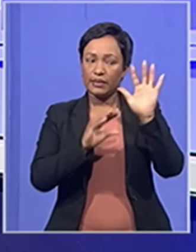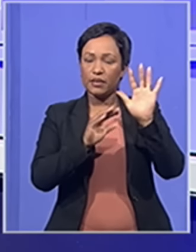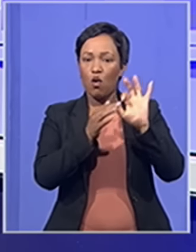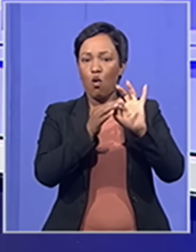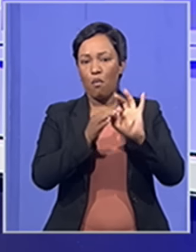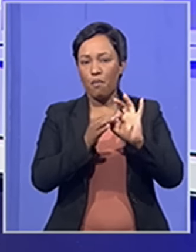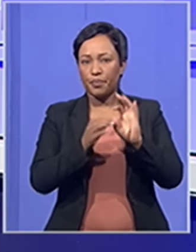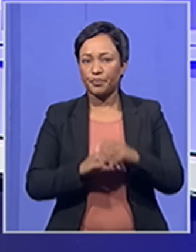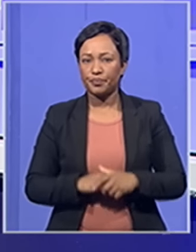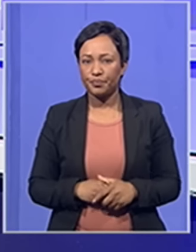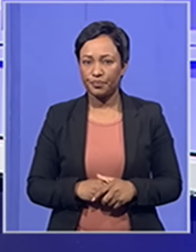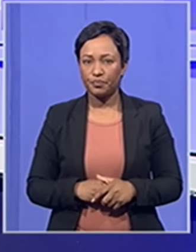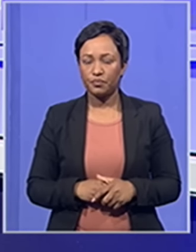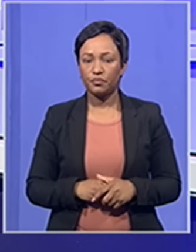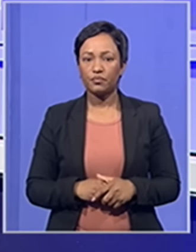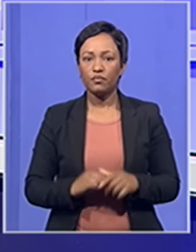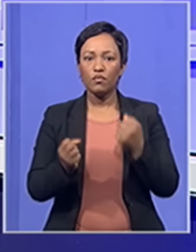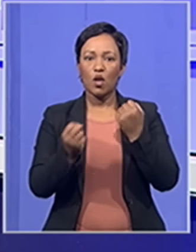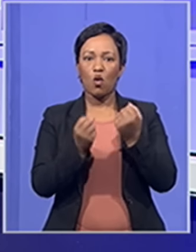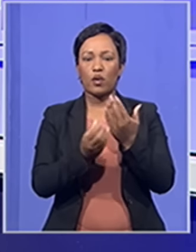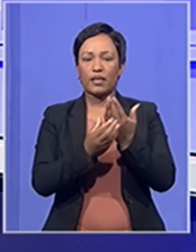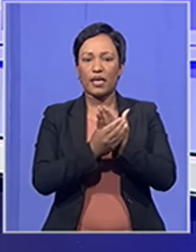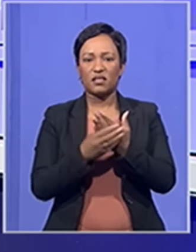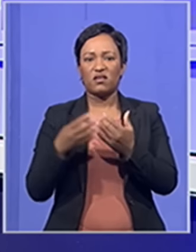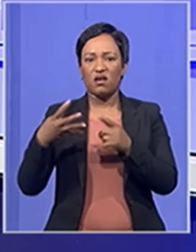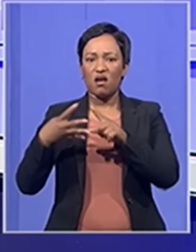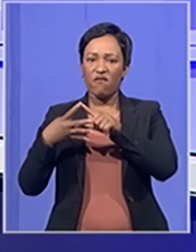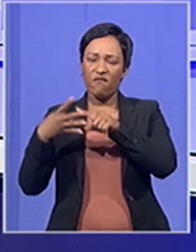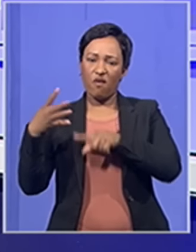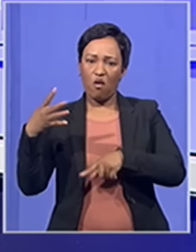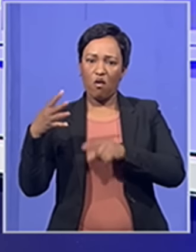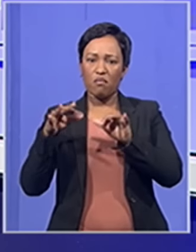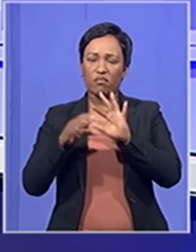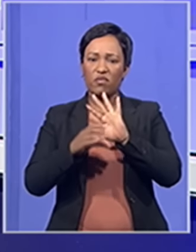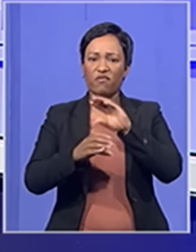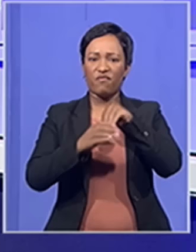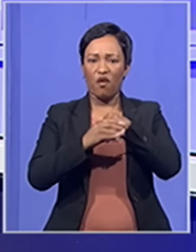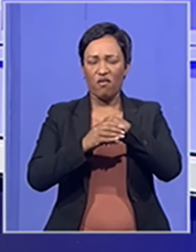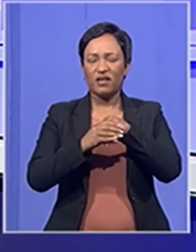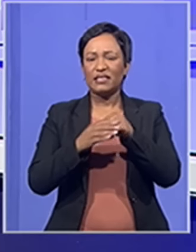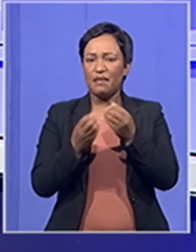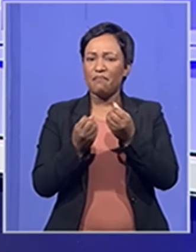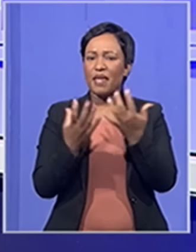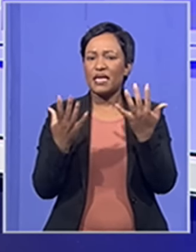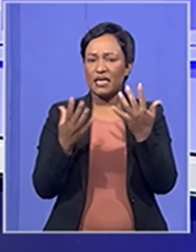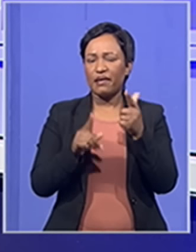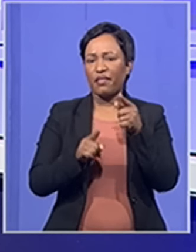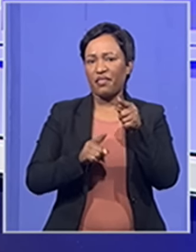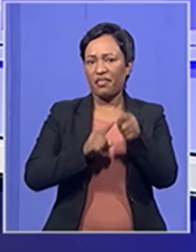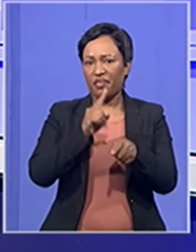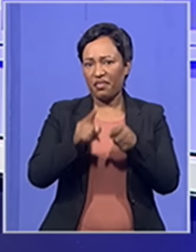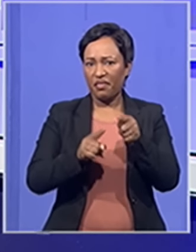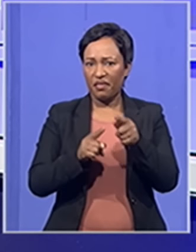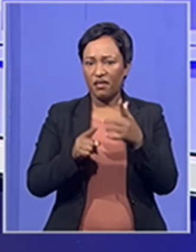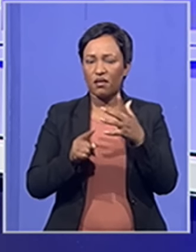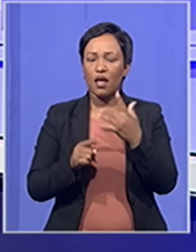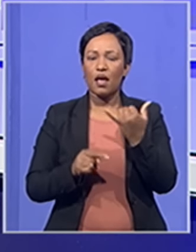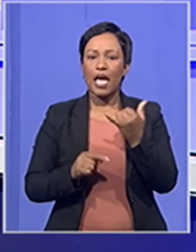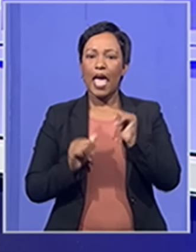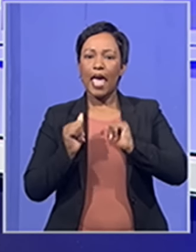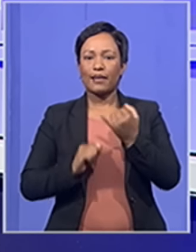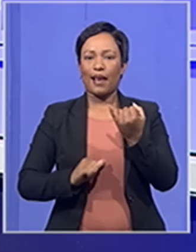Kgetsi kgatlhanong le balatofadiwa ba le bane ba ba lebanweng ke tatofatso tse di farologaneng tse di akaretsang go itira mapodisi